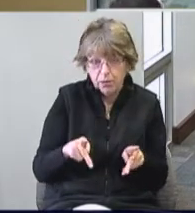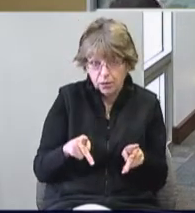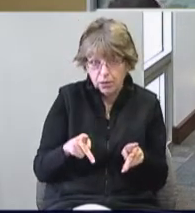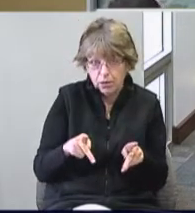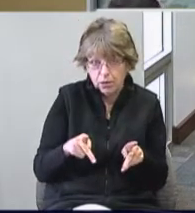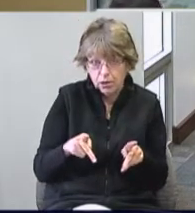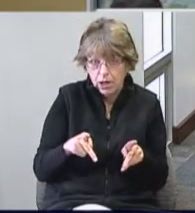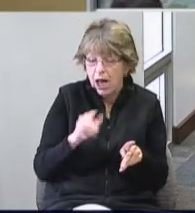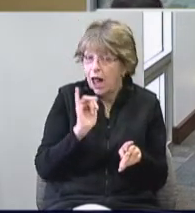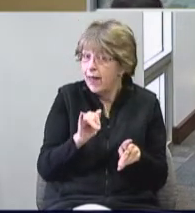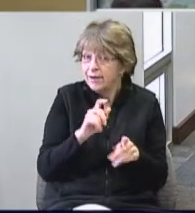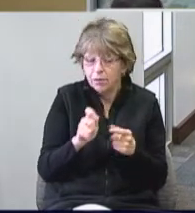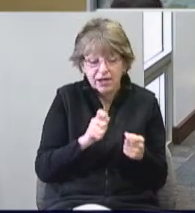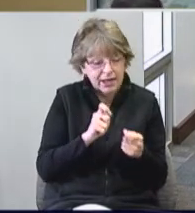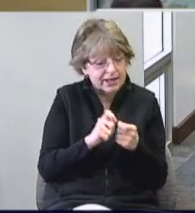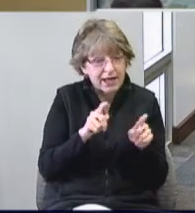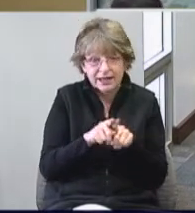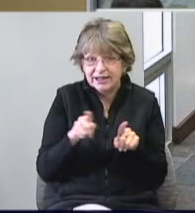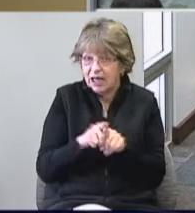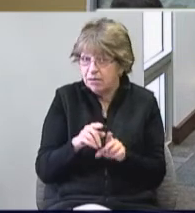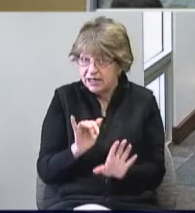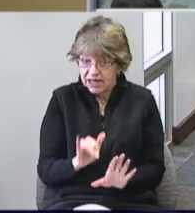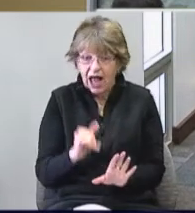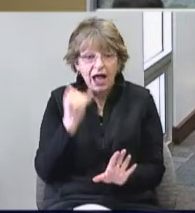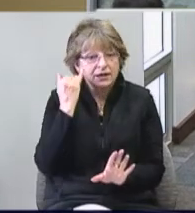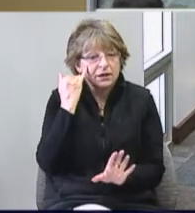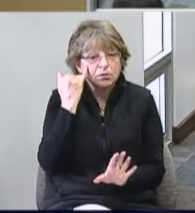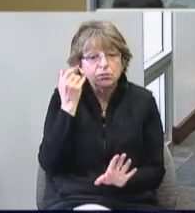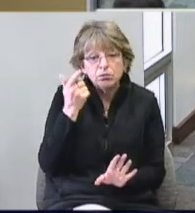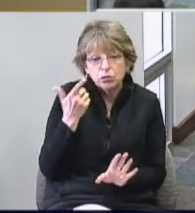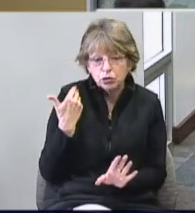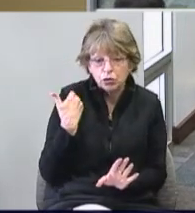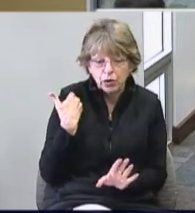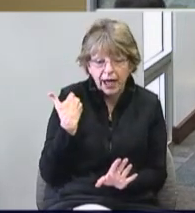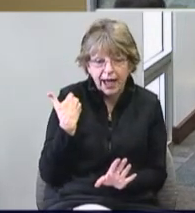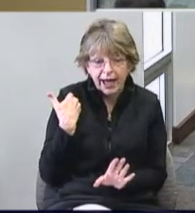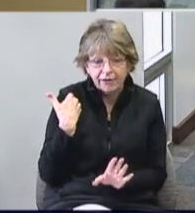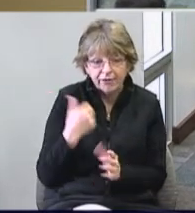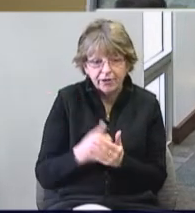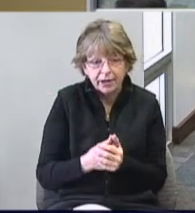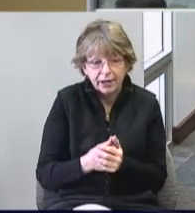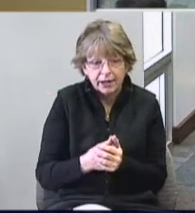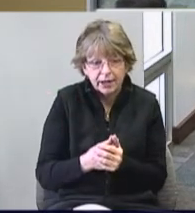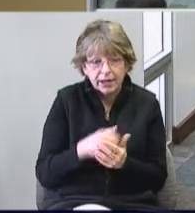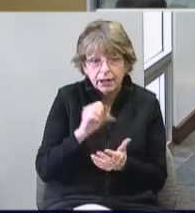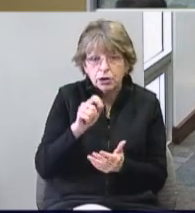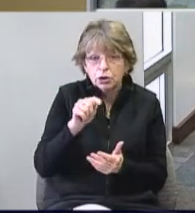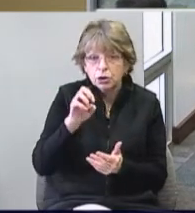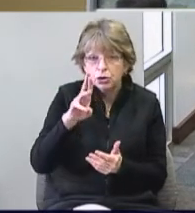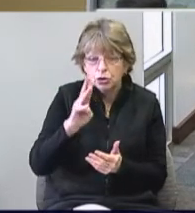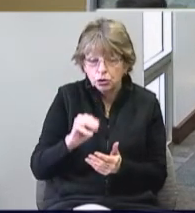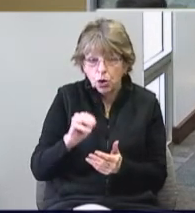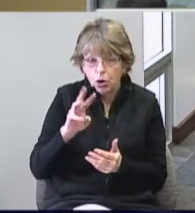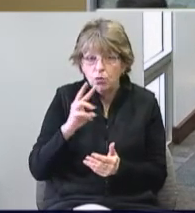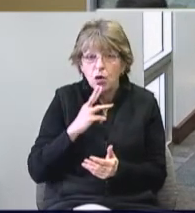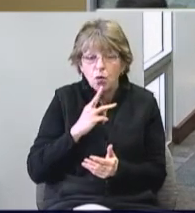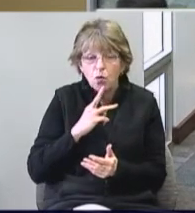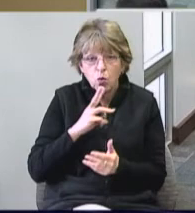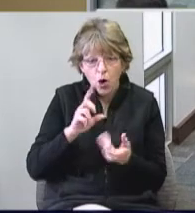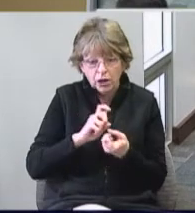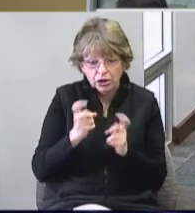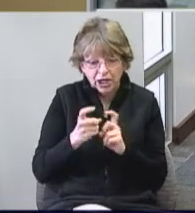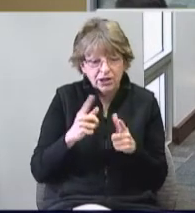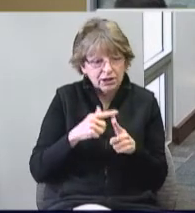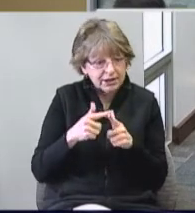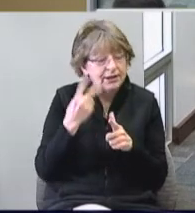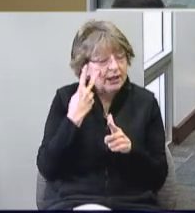be exactly the same as that. If you have if your stormwater changes, then you'll see the